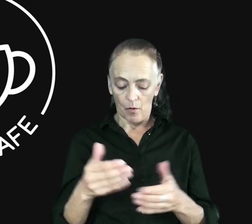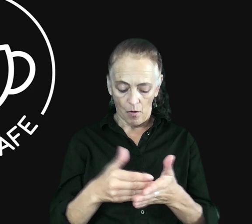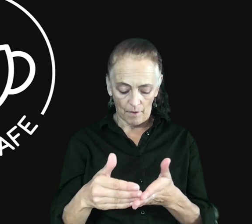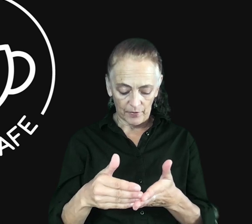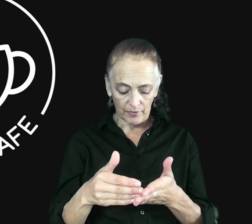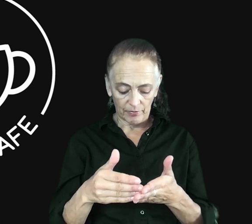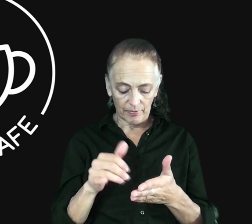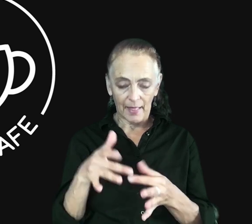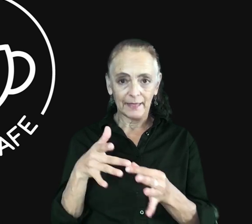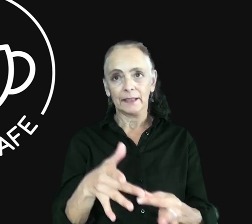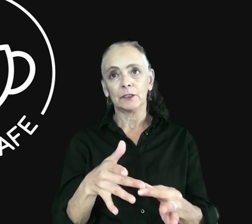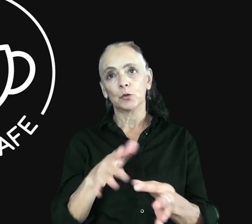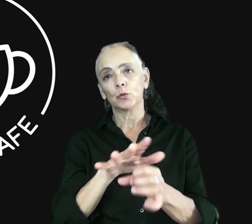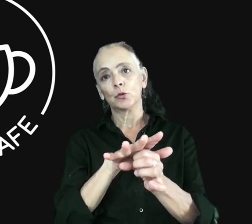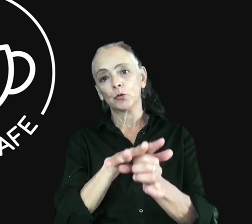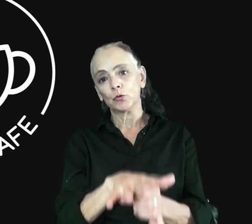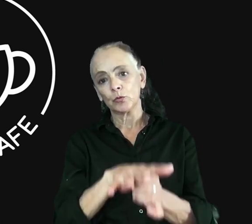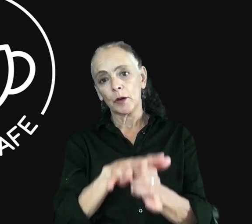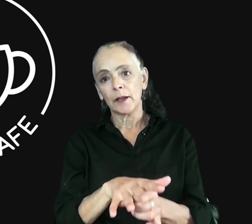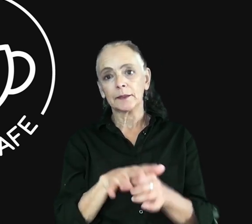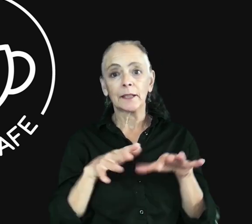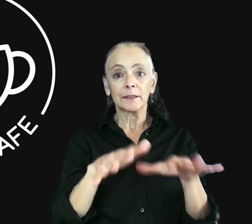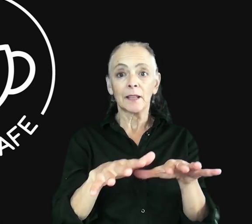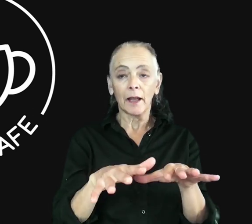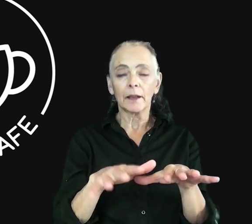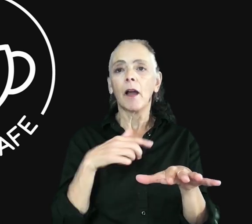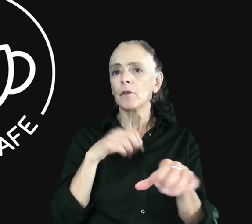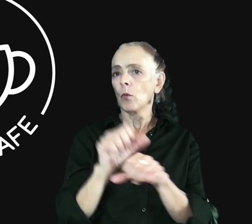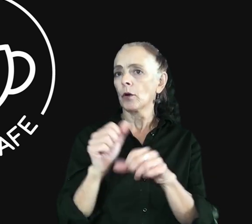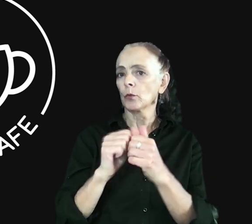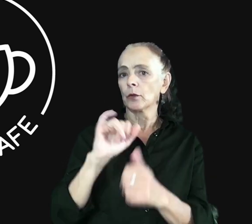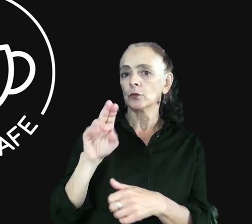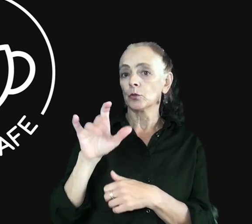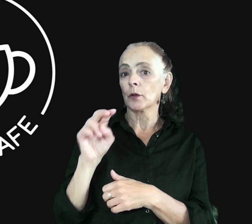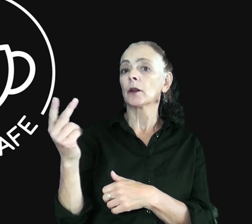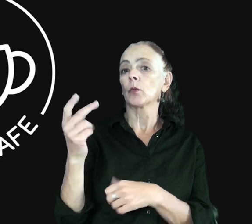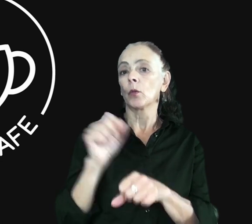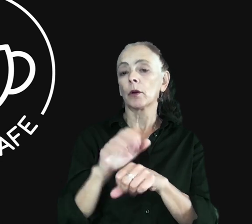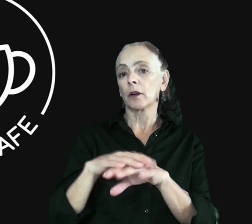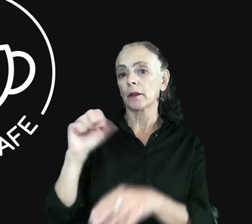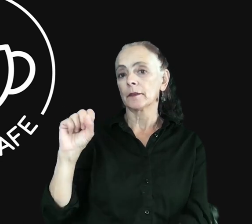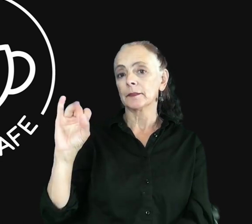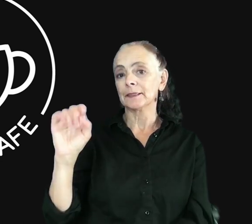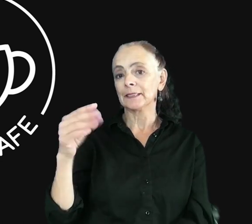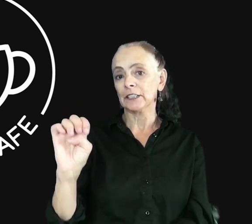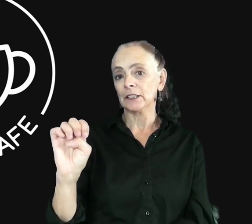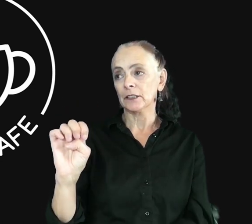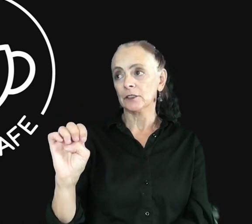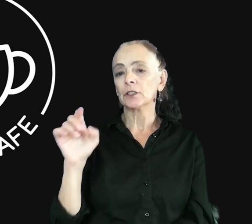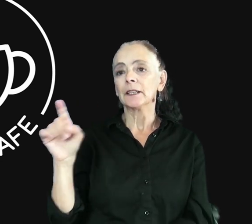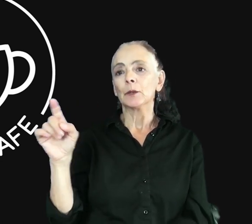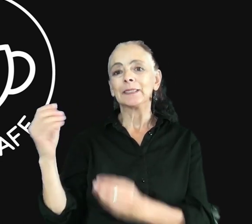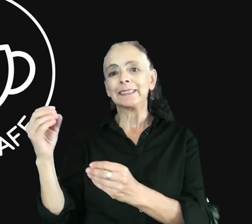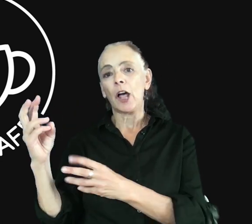to this kind of stress and anxiety right like having worked with julian he and i worked on siege he was the um the cell owner when i was